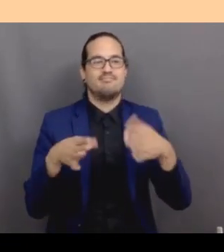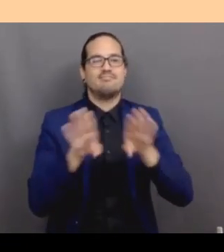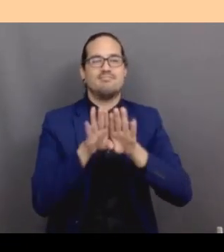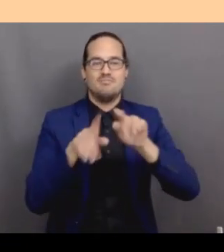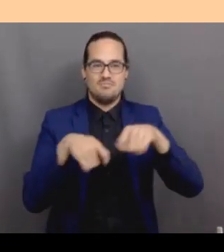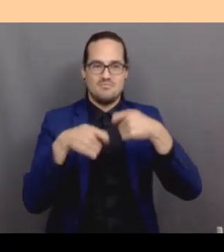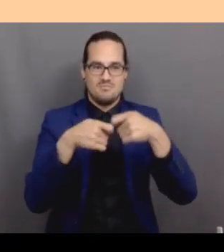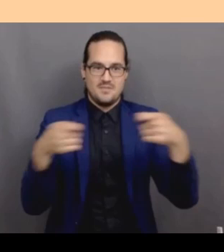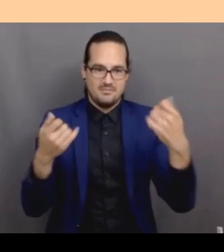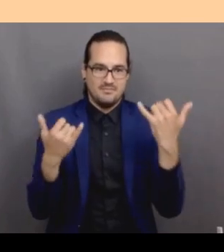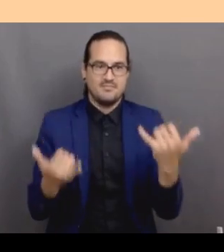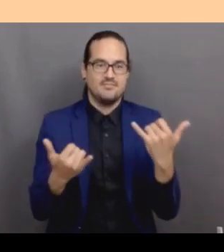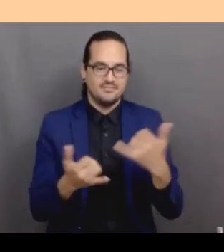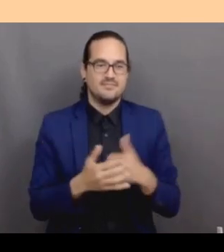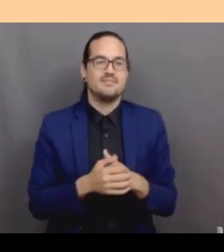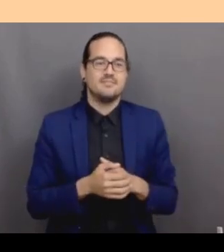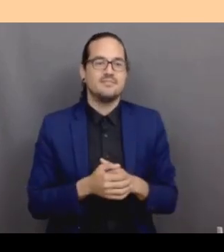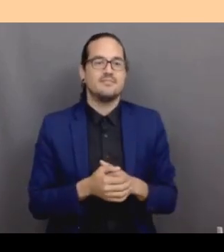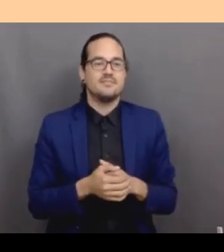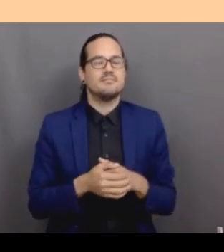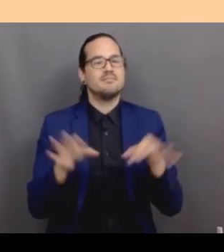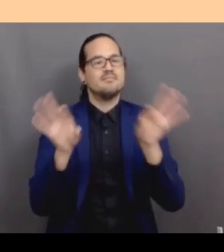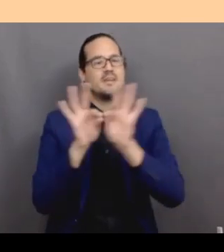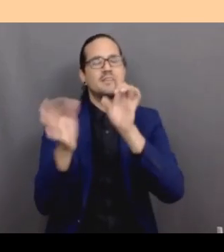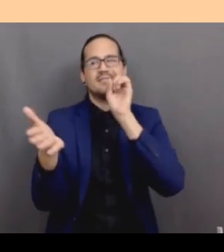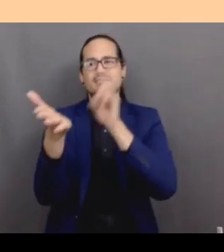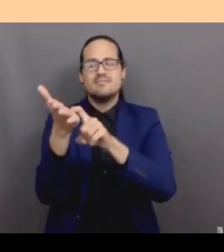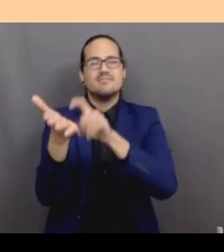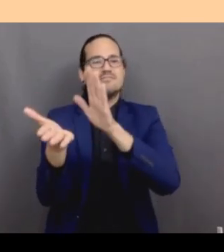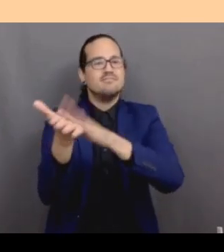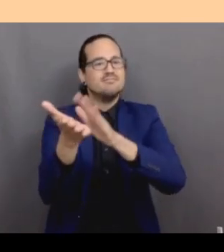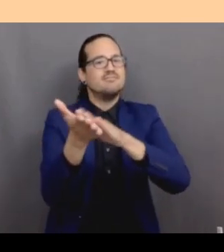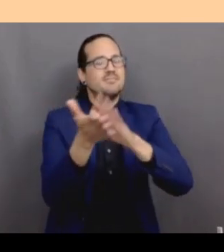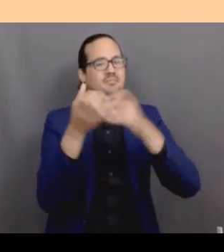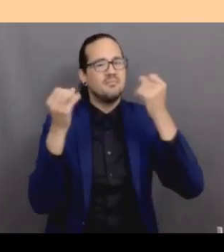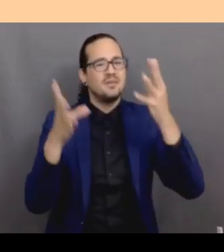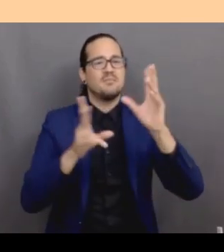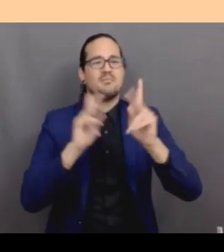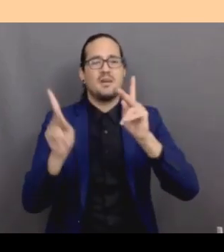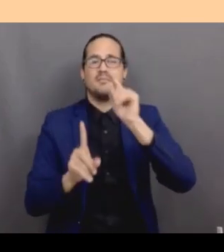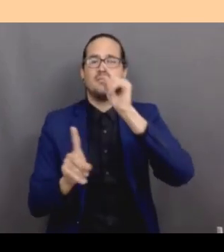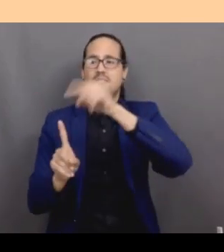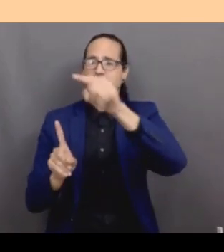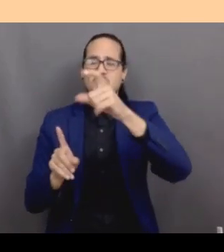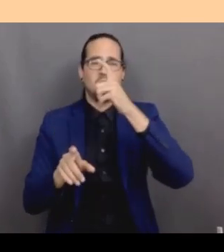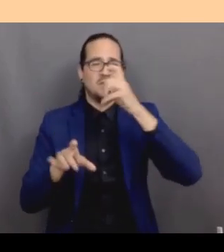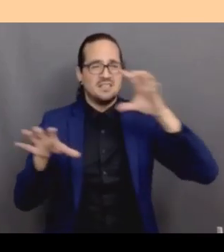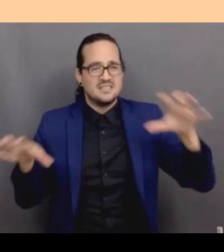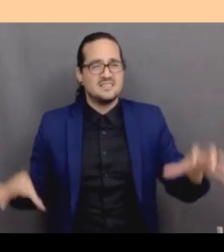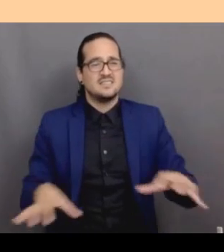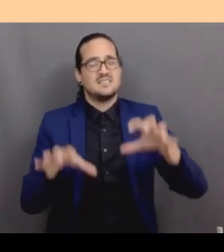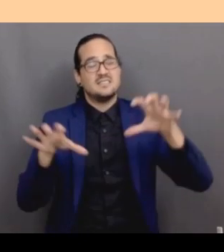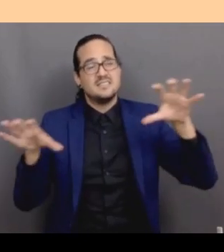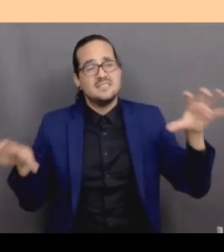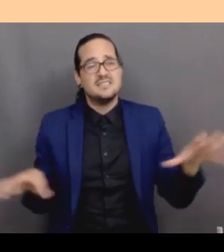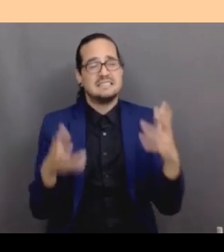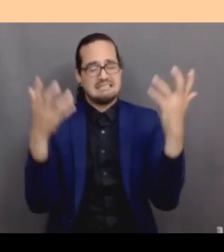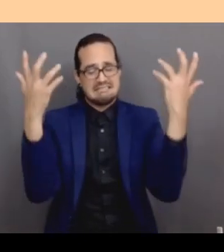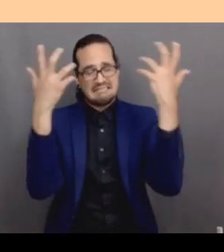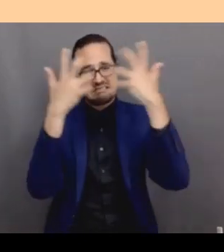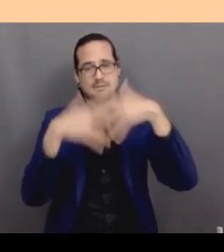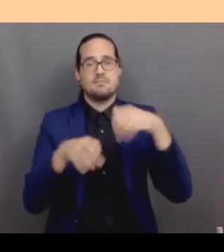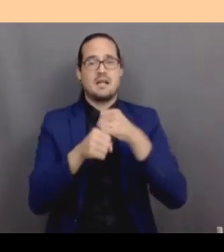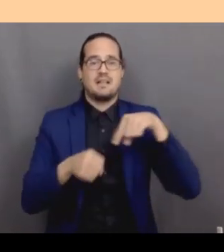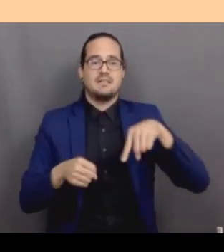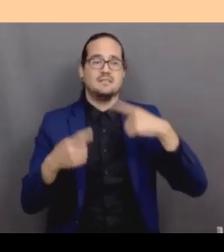a hats off to the many individuals that are helping to make this work possible, whether they